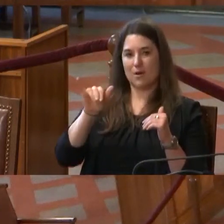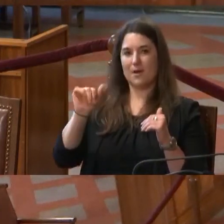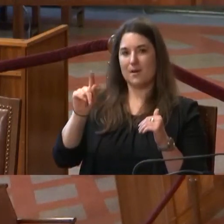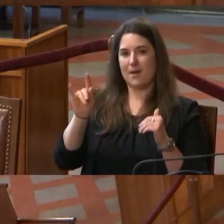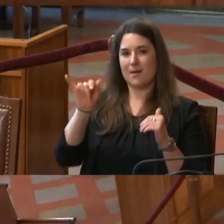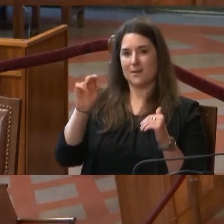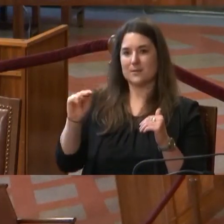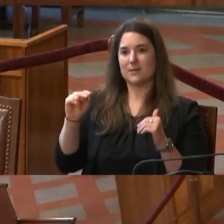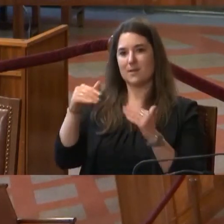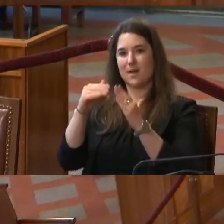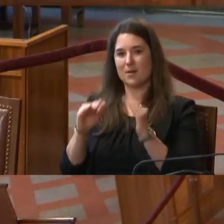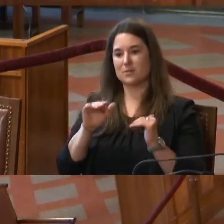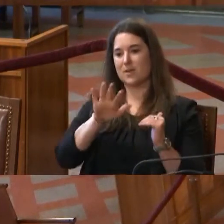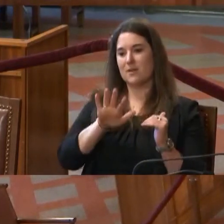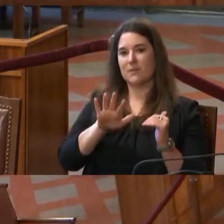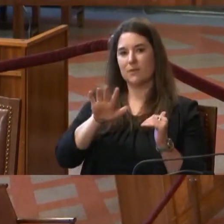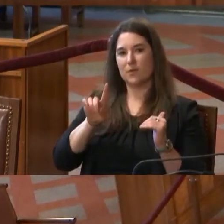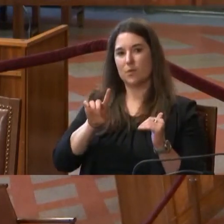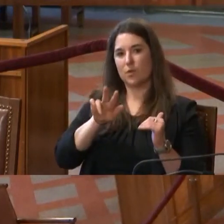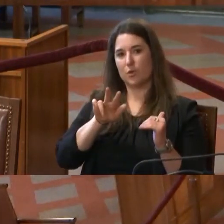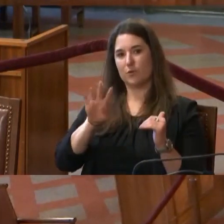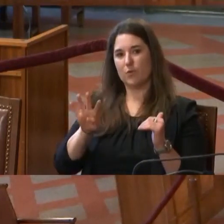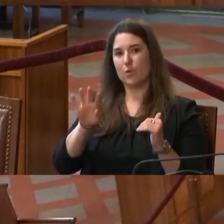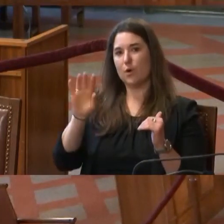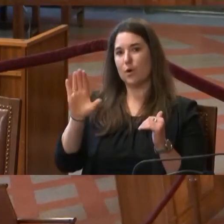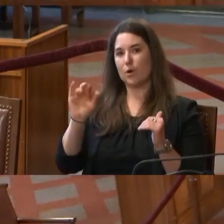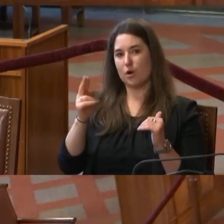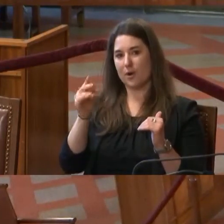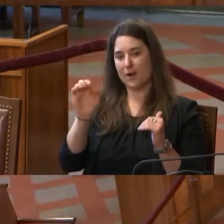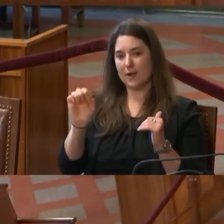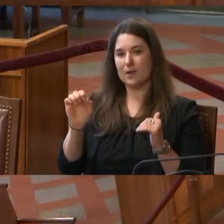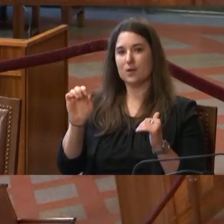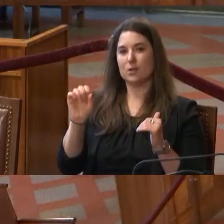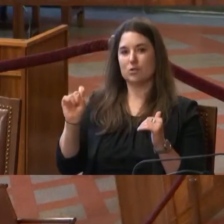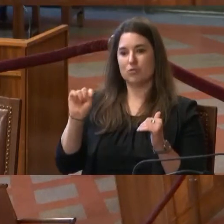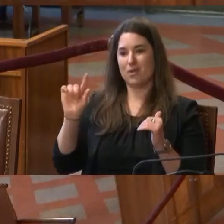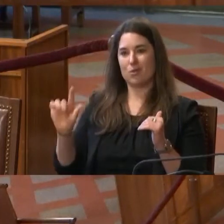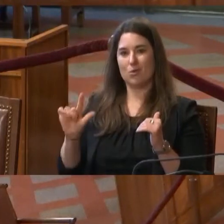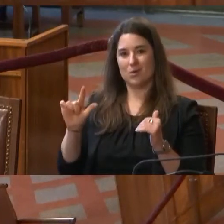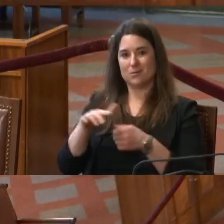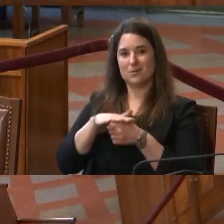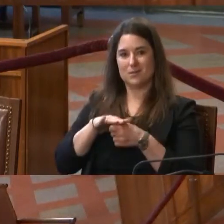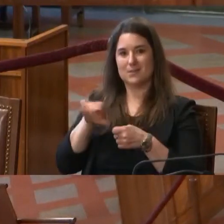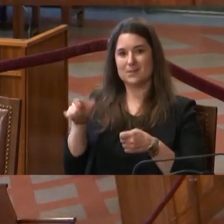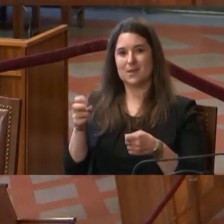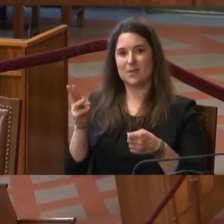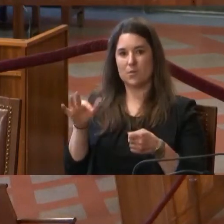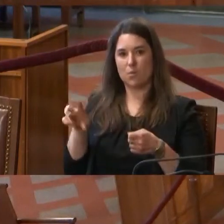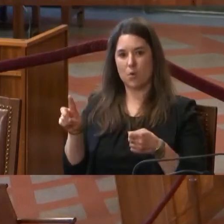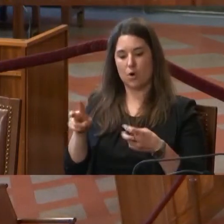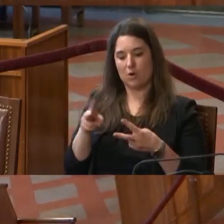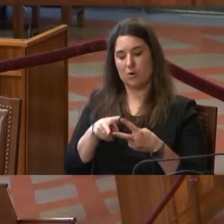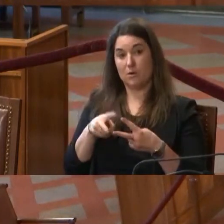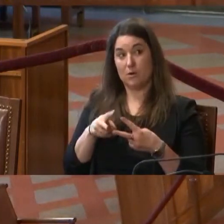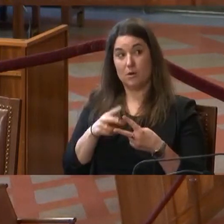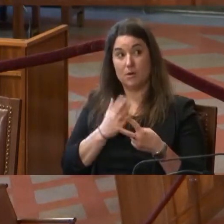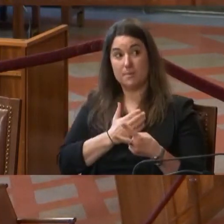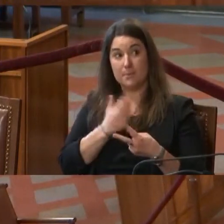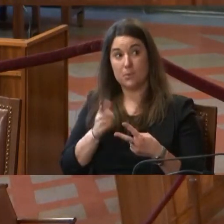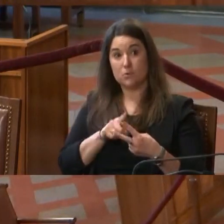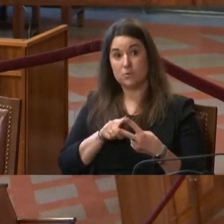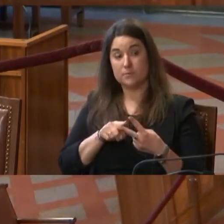at 5134 Carnegie Street in the Lawrenceville neighborhood, 10th Ward. Need a motion? Motion